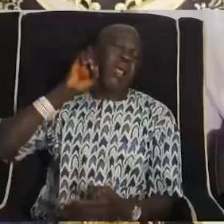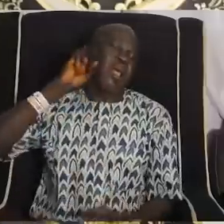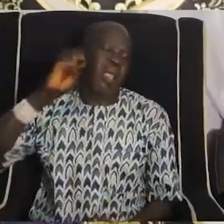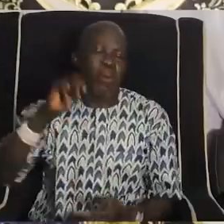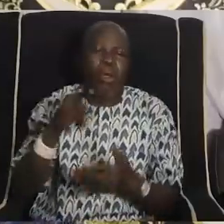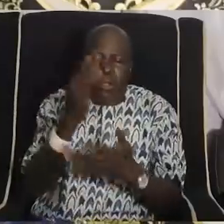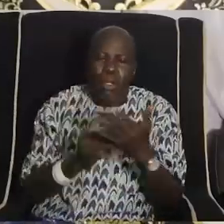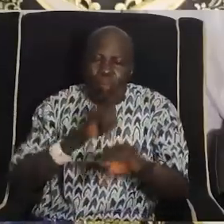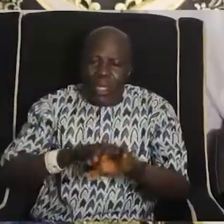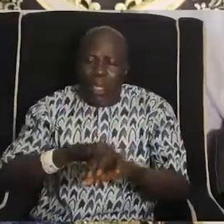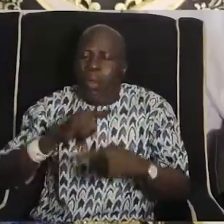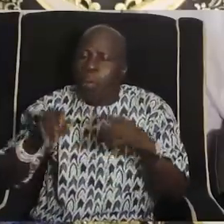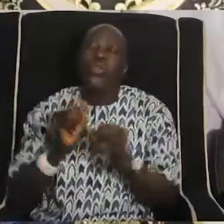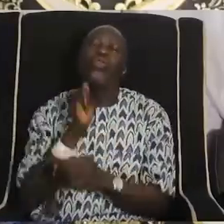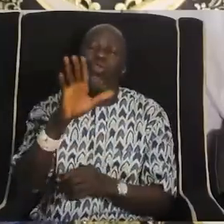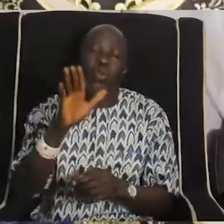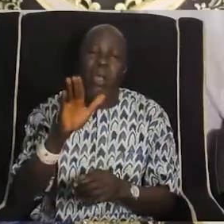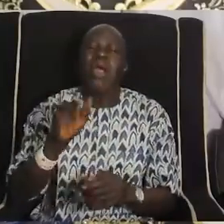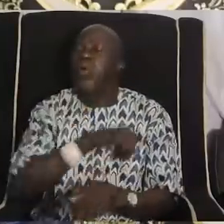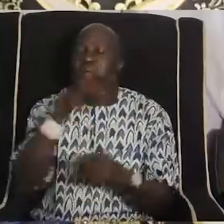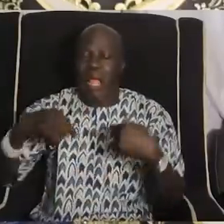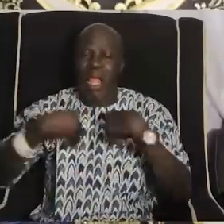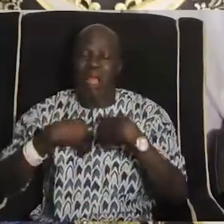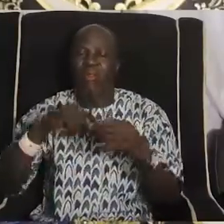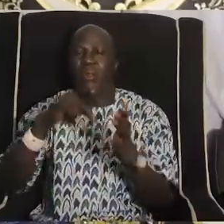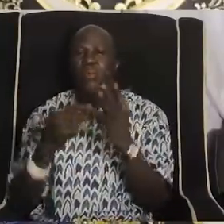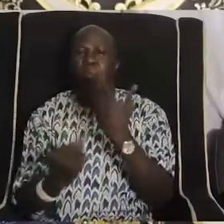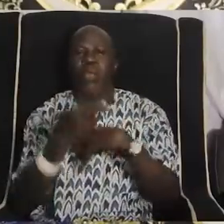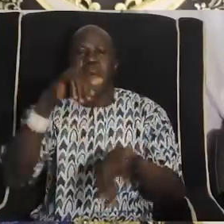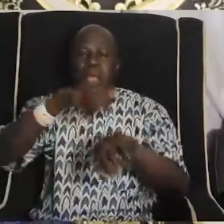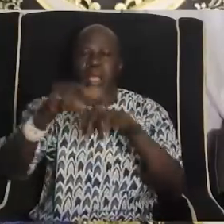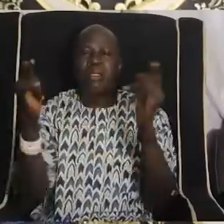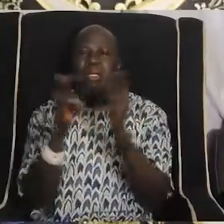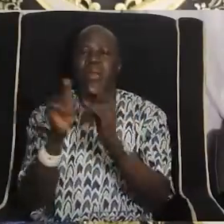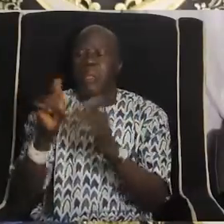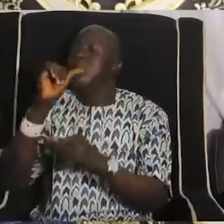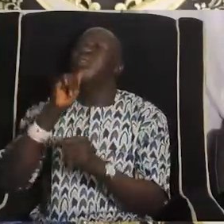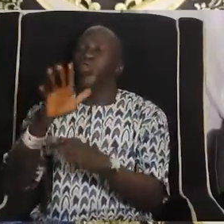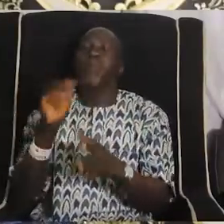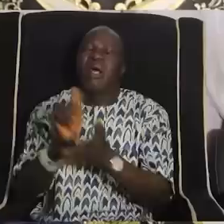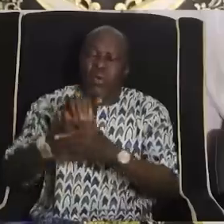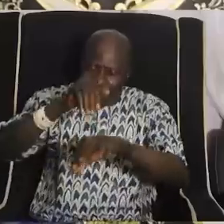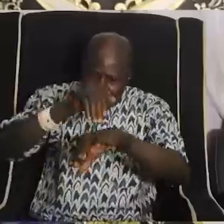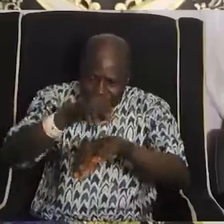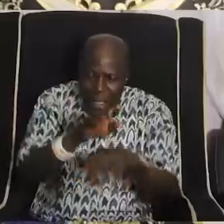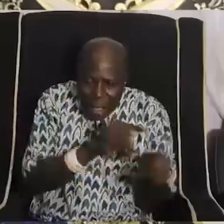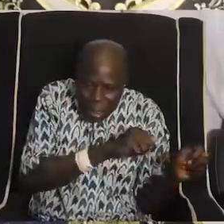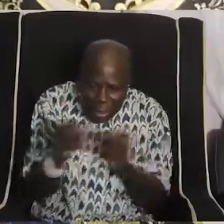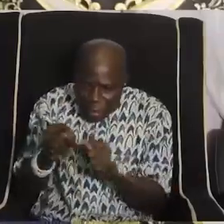Dada, pray for me. But the woman is something. Whenever we have program as money, the woman will transfer money to me that you had